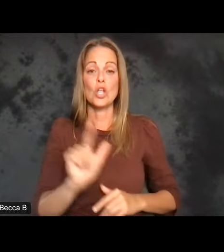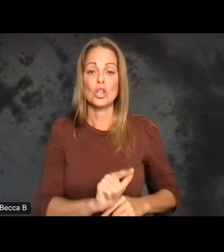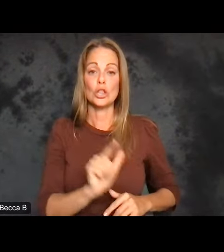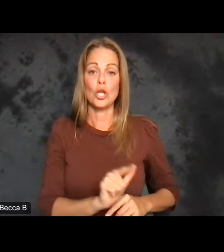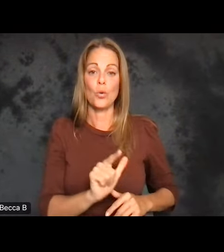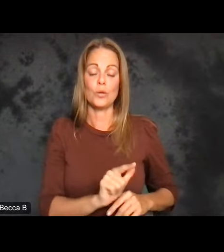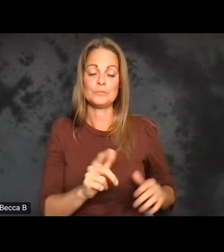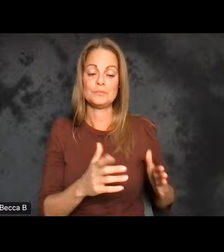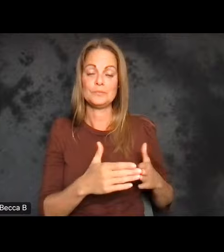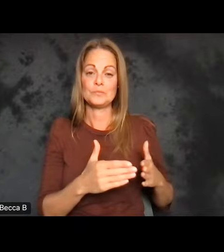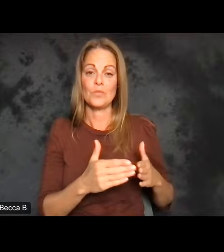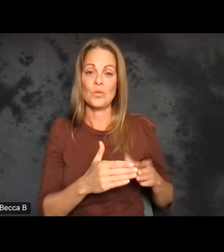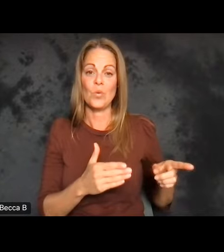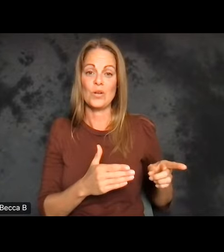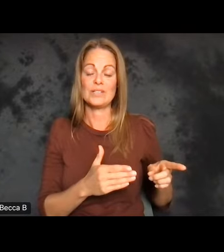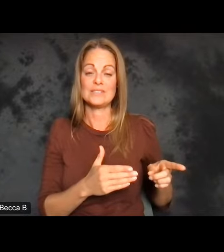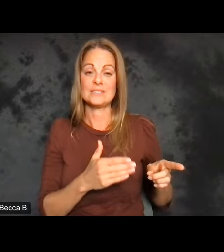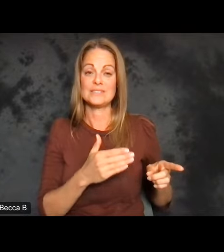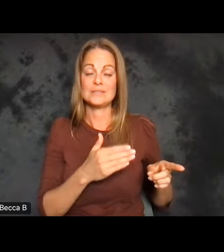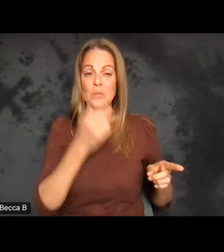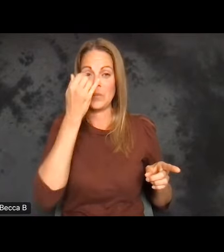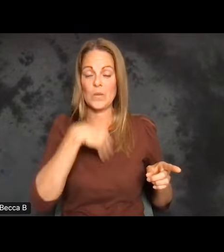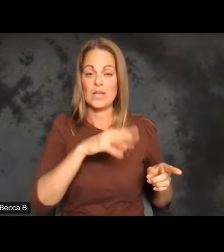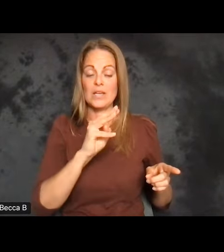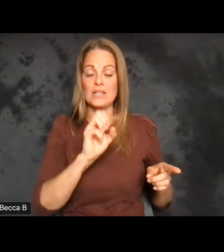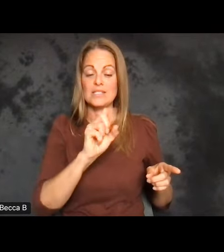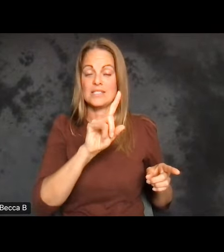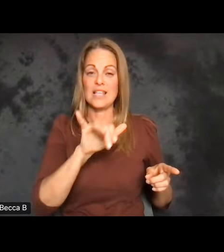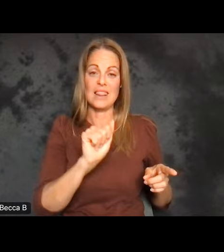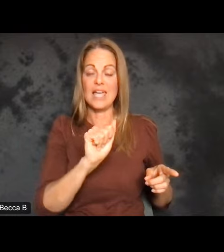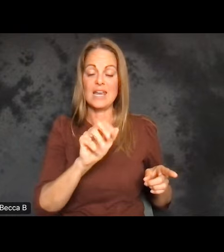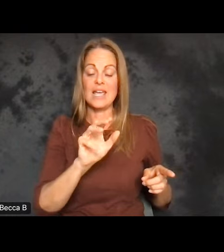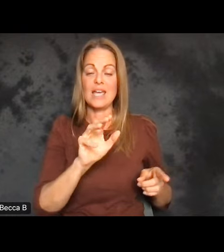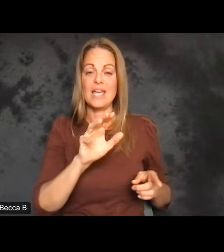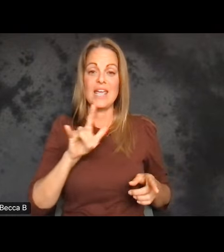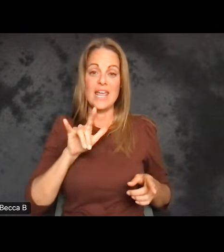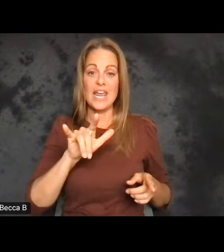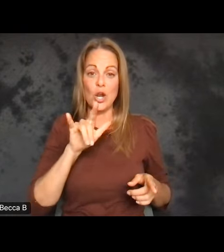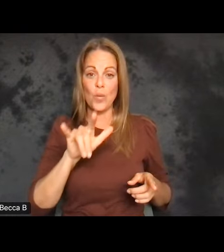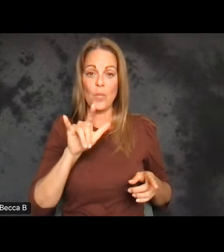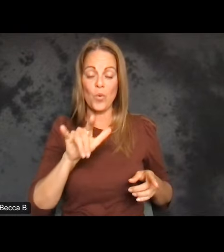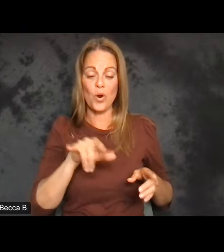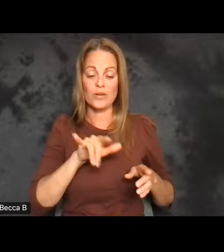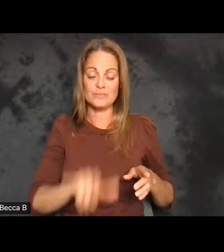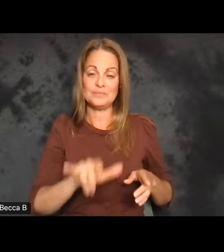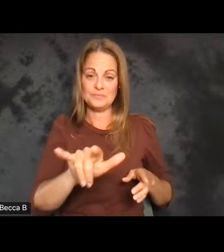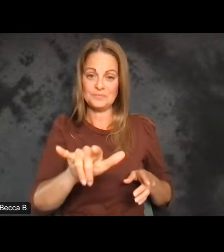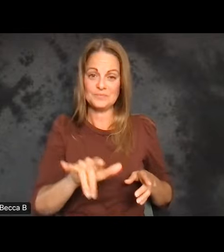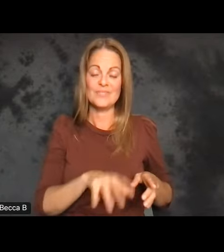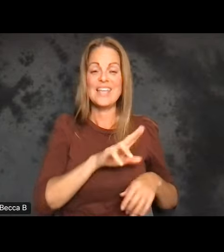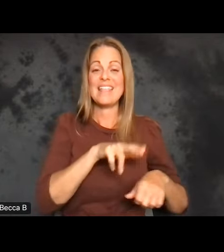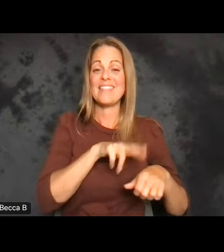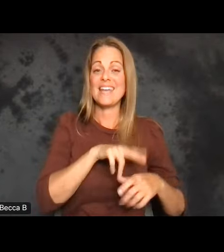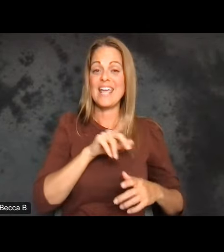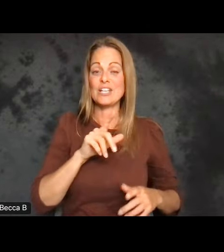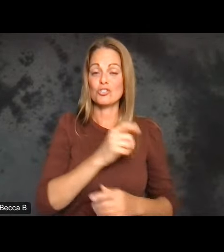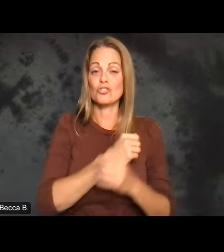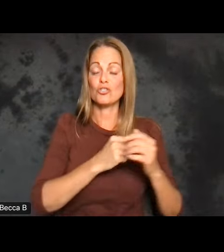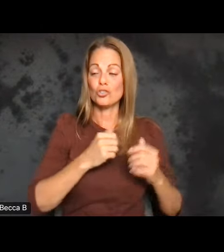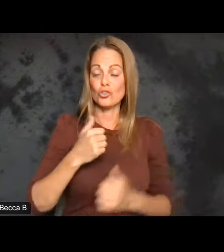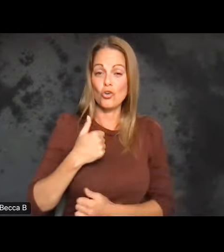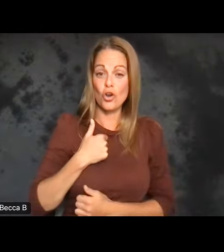Sits along the edge of the Salina Municipal Airport. That is also where the Kansas National Guard facility is located, and it's in